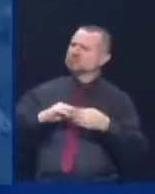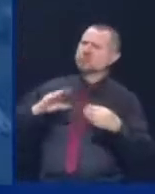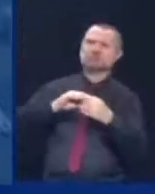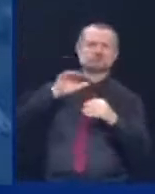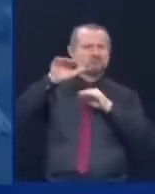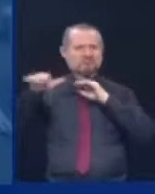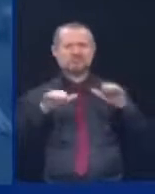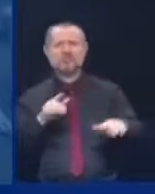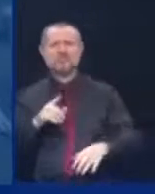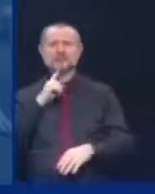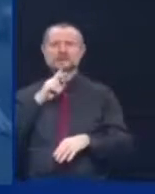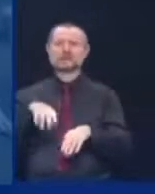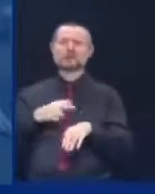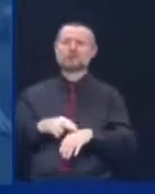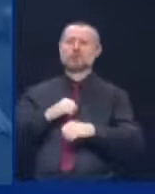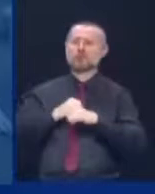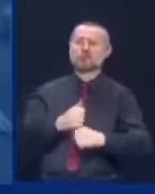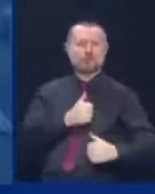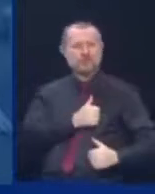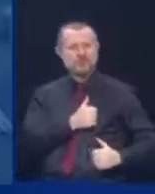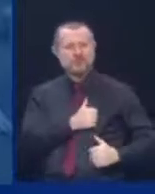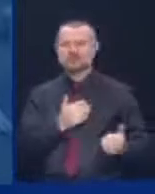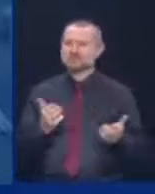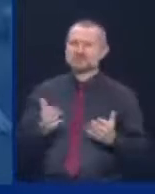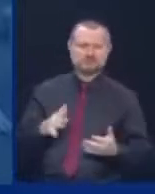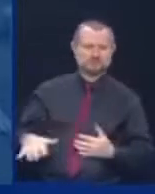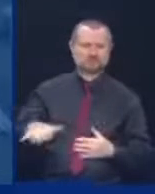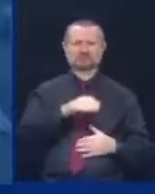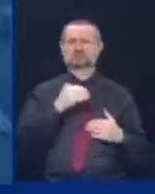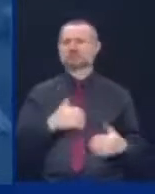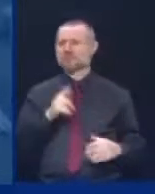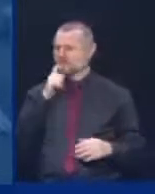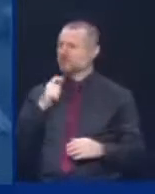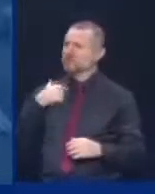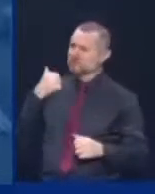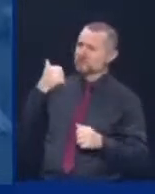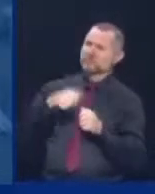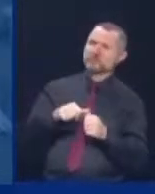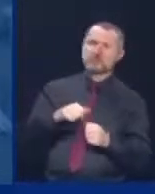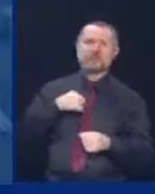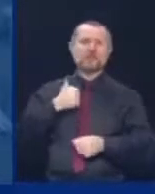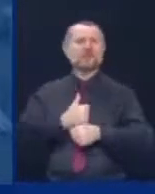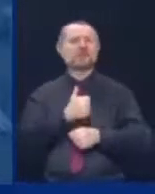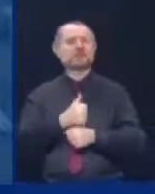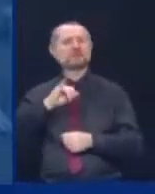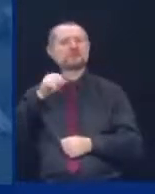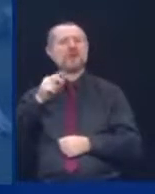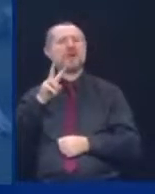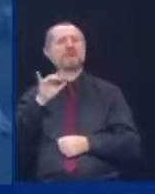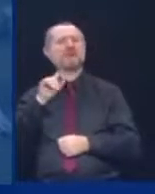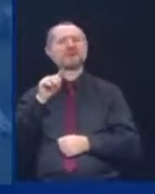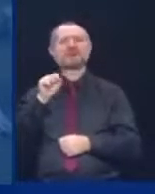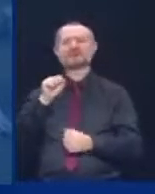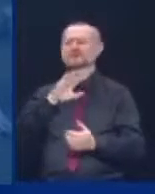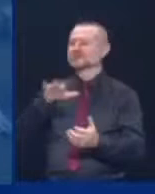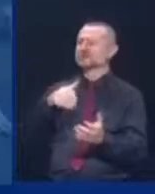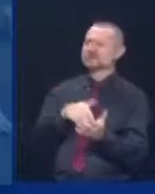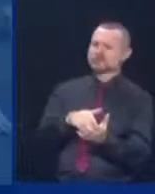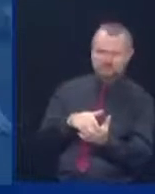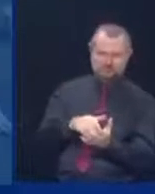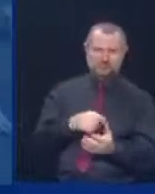Guard people. I remember looking at the National Guard when we were setting up the Javits Center. And I